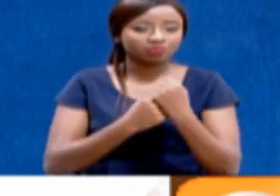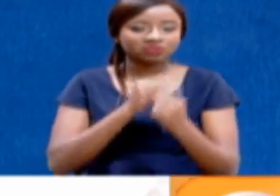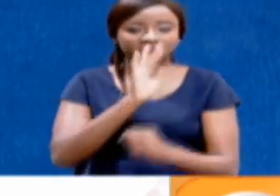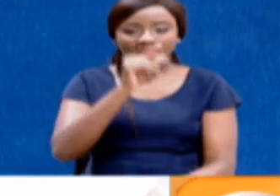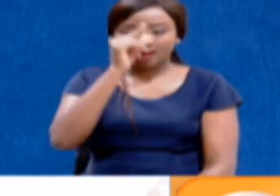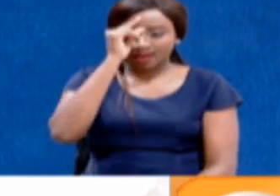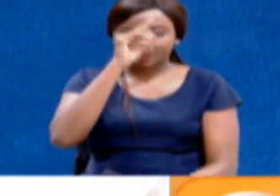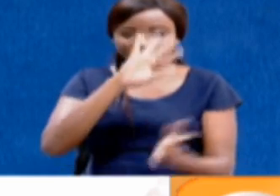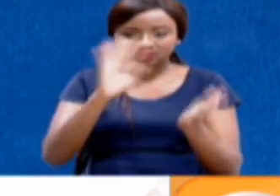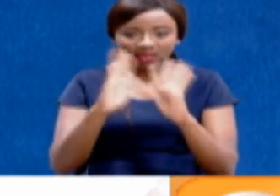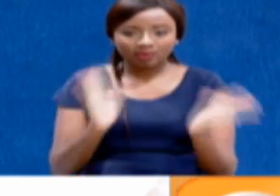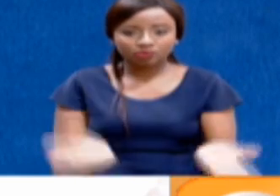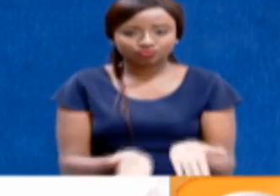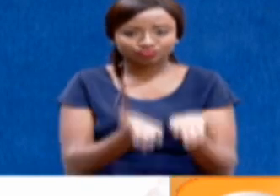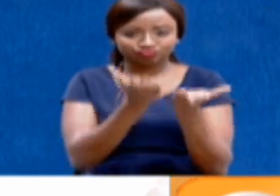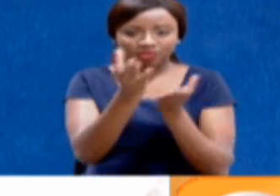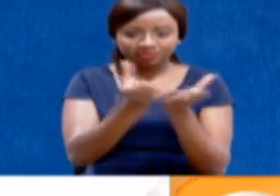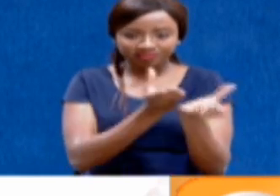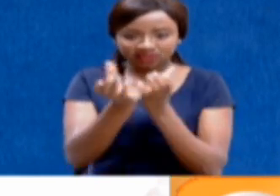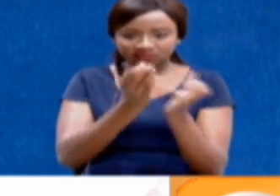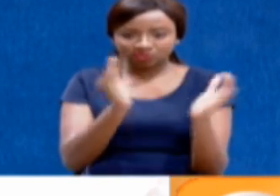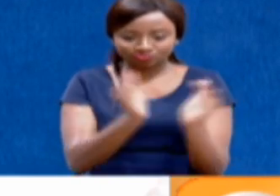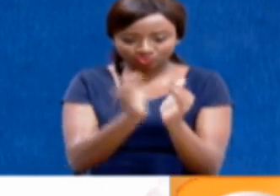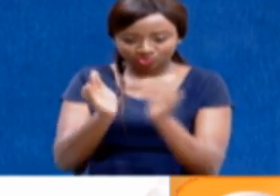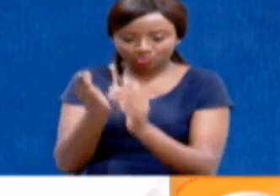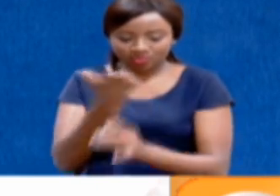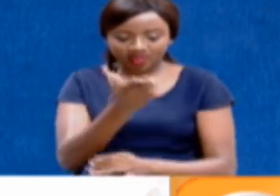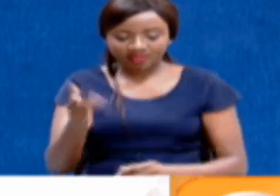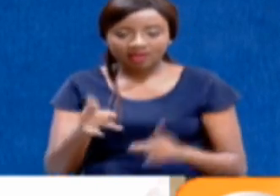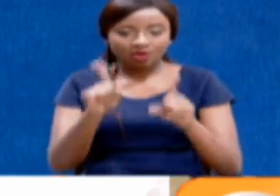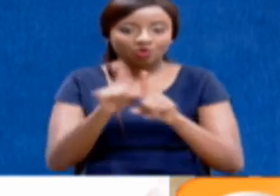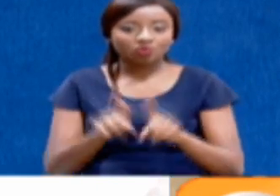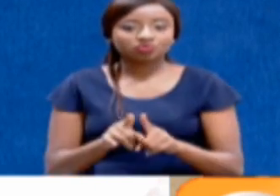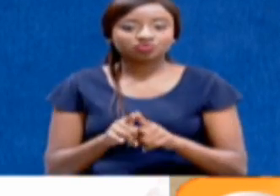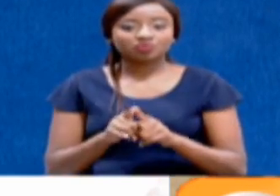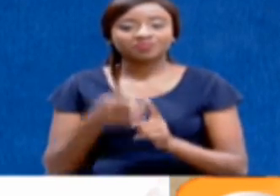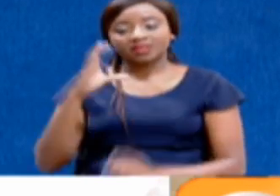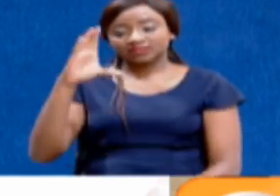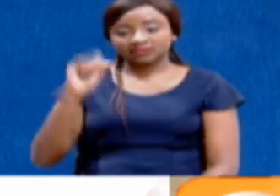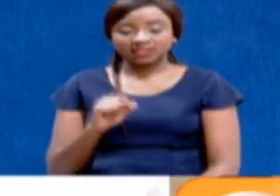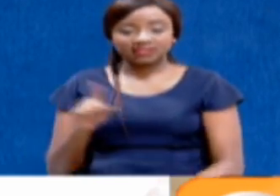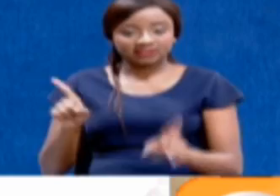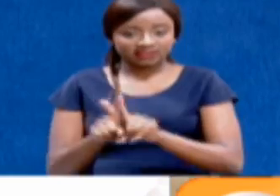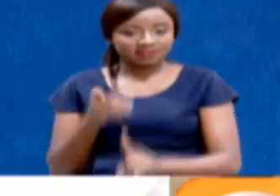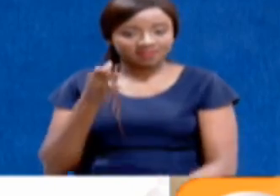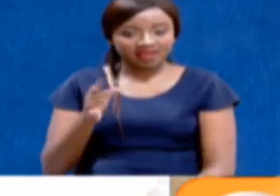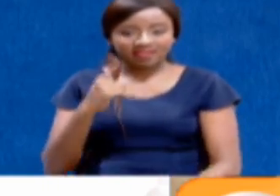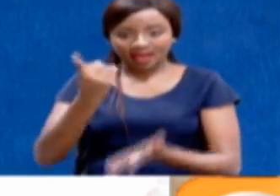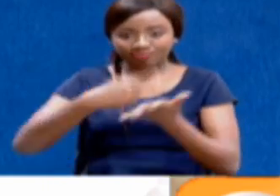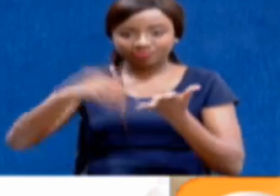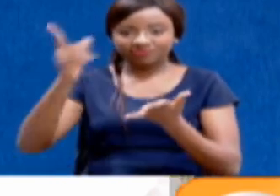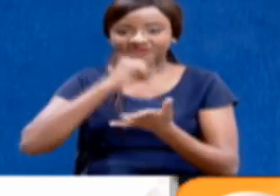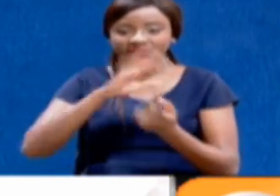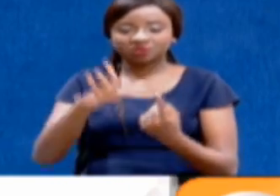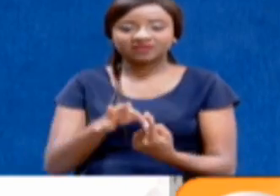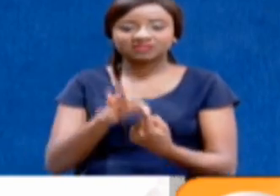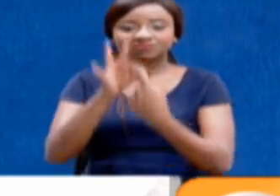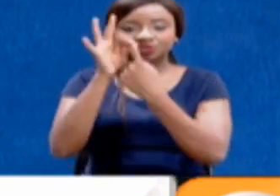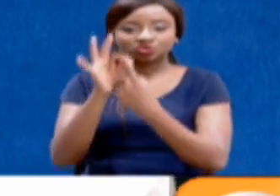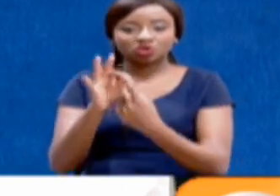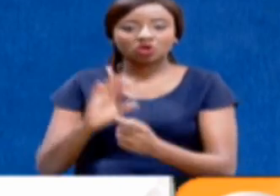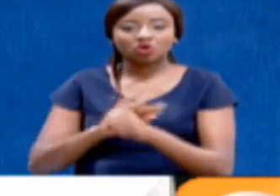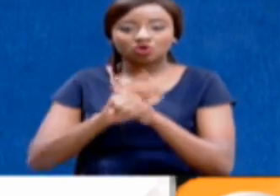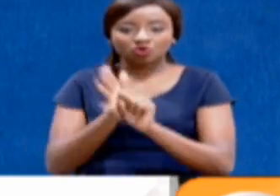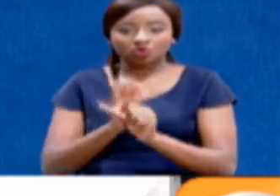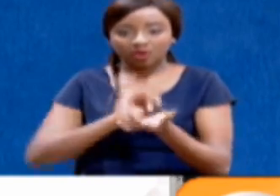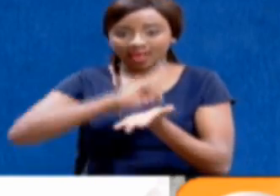in supporting growth of SMEs in the country. At the same venue, the CS also presided over the approval of a special